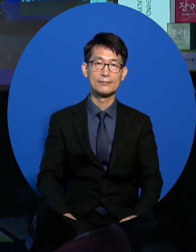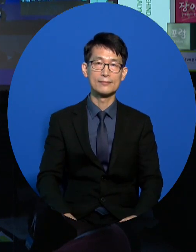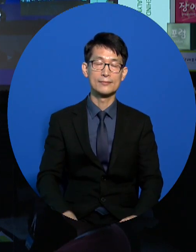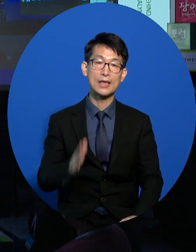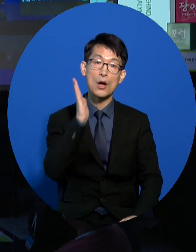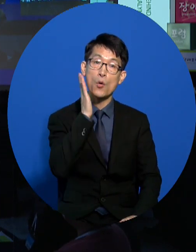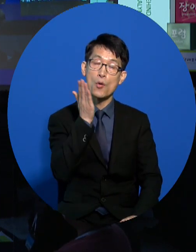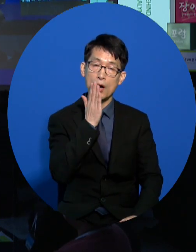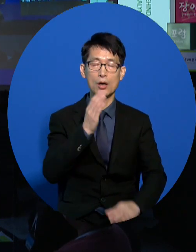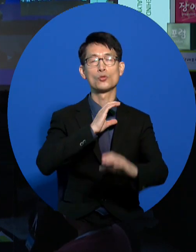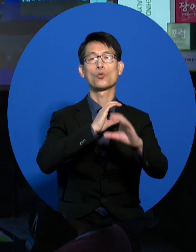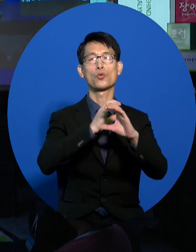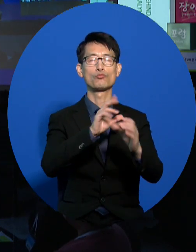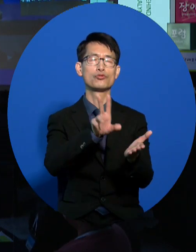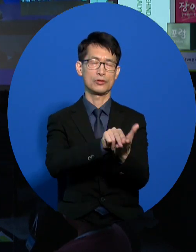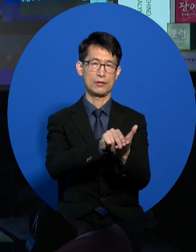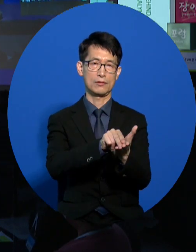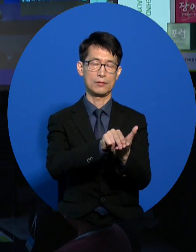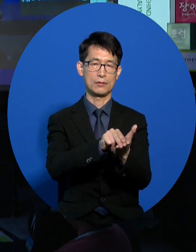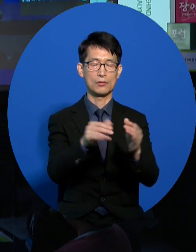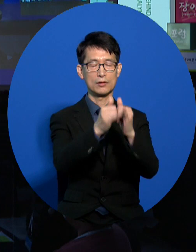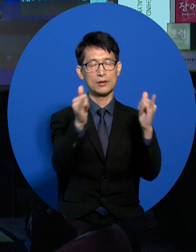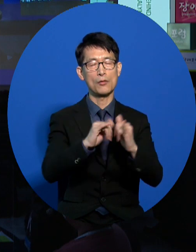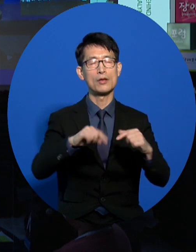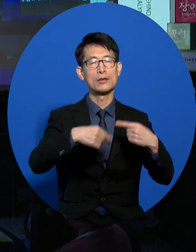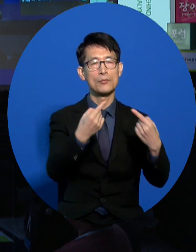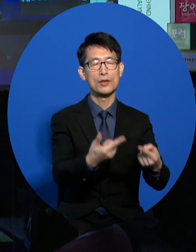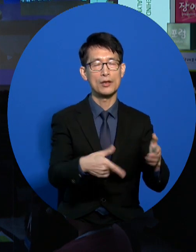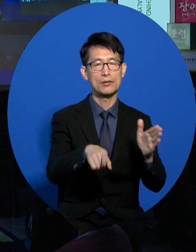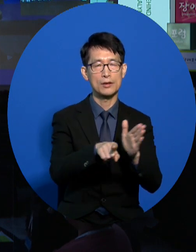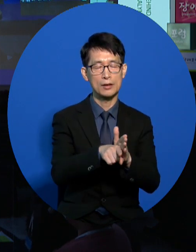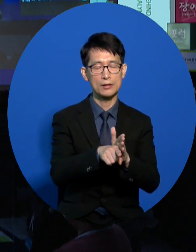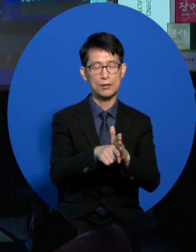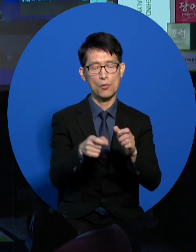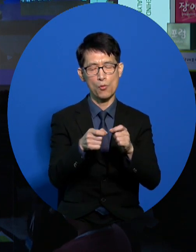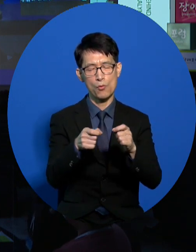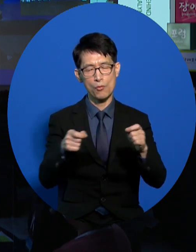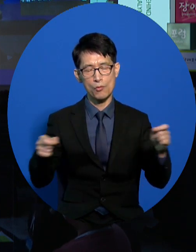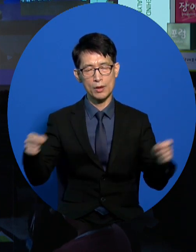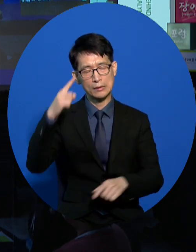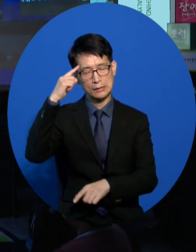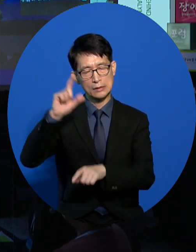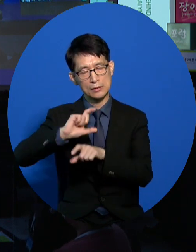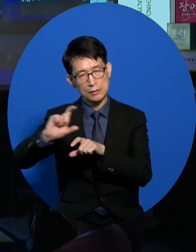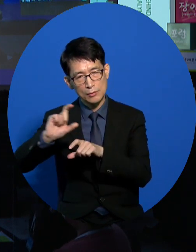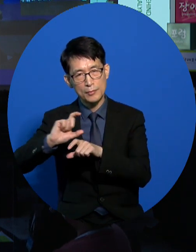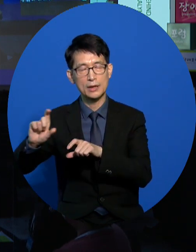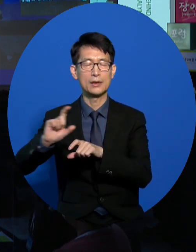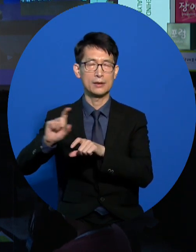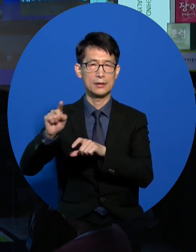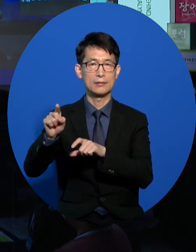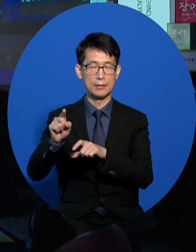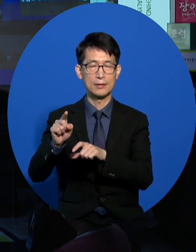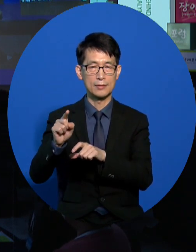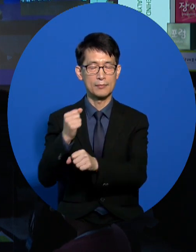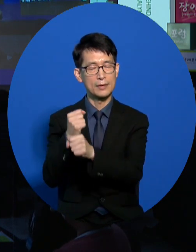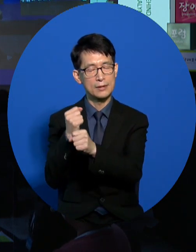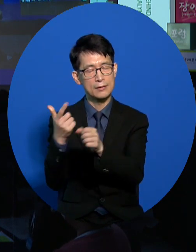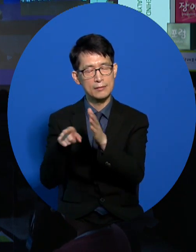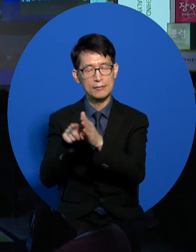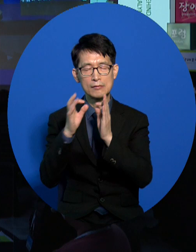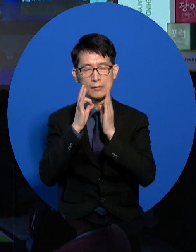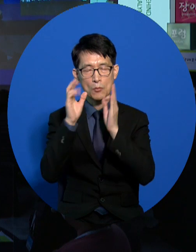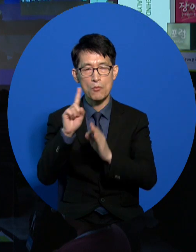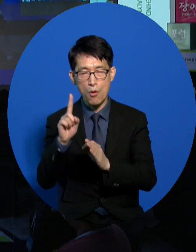Next is someone who has been working hard for social participation improvement and communication